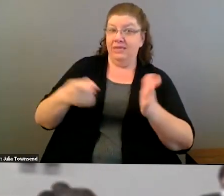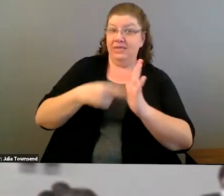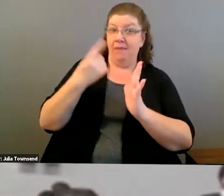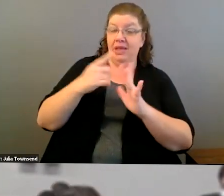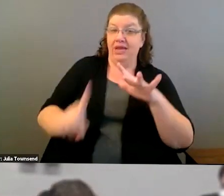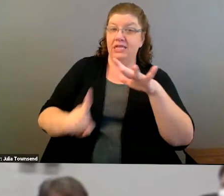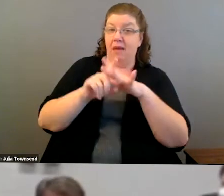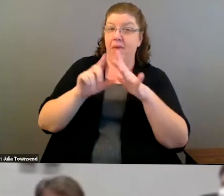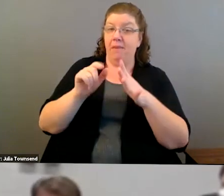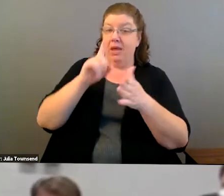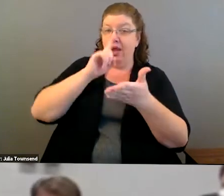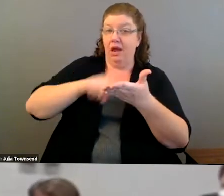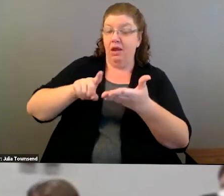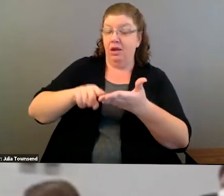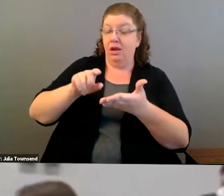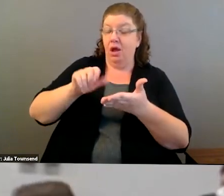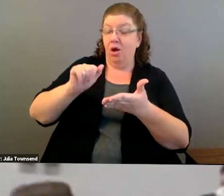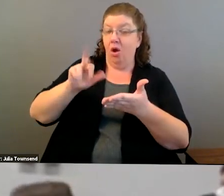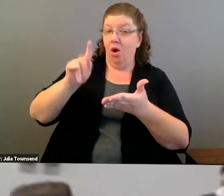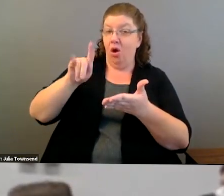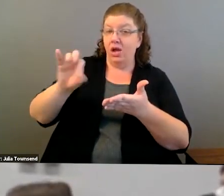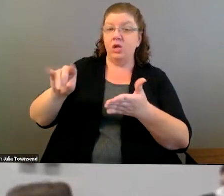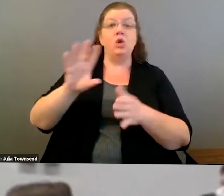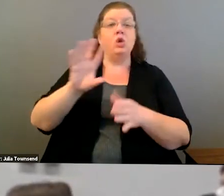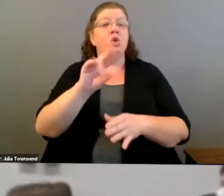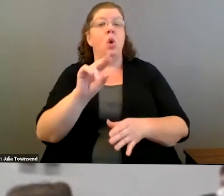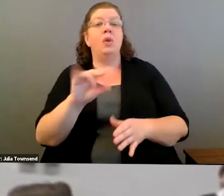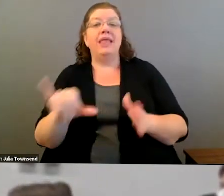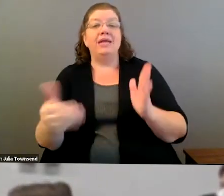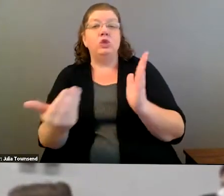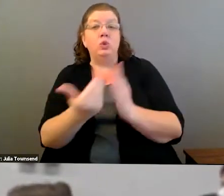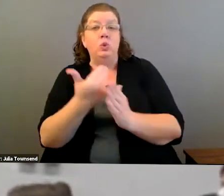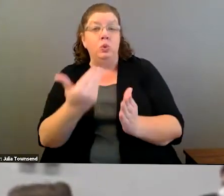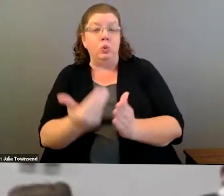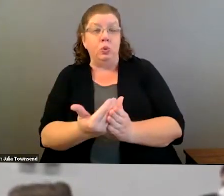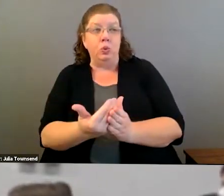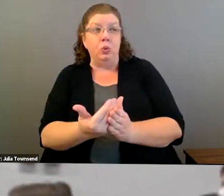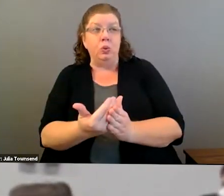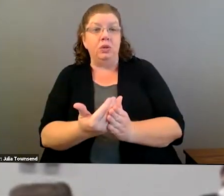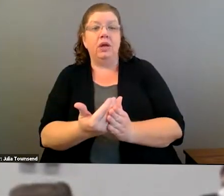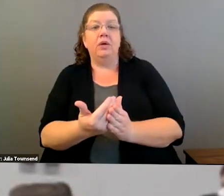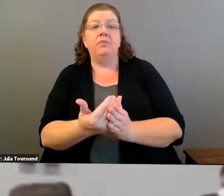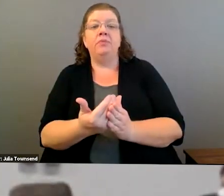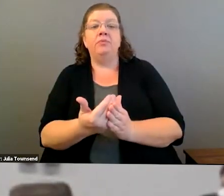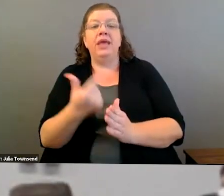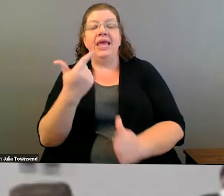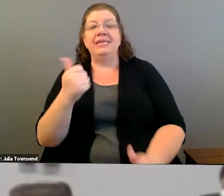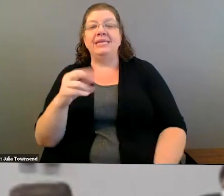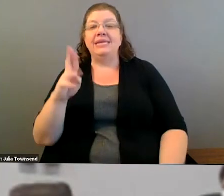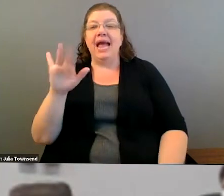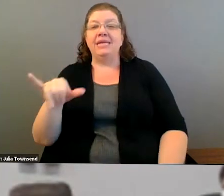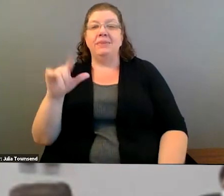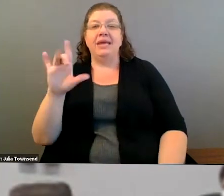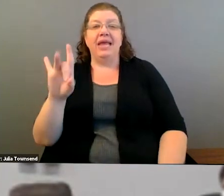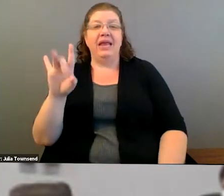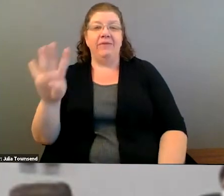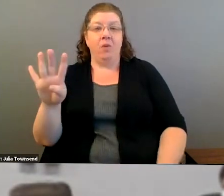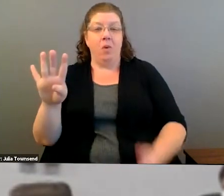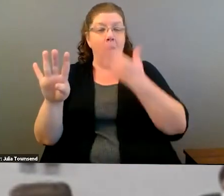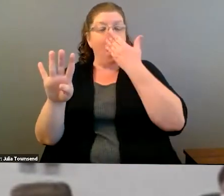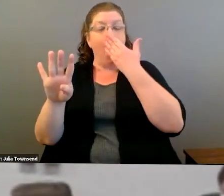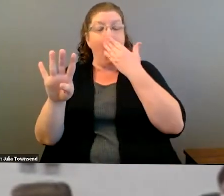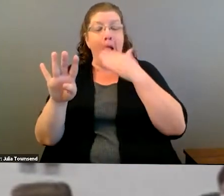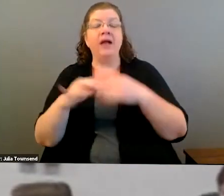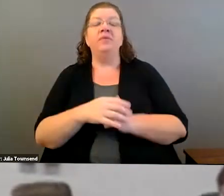audits in the past about No, it's a new one. I'm sorry, it's GASB 84. It's a Right, I know change in